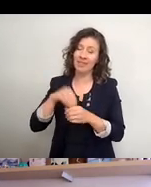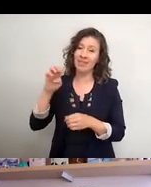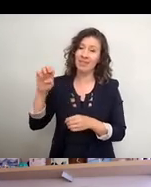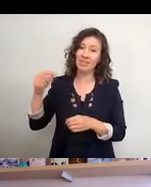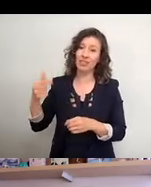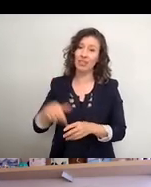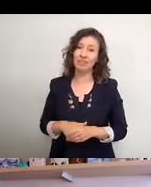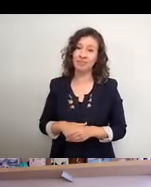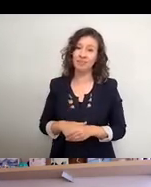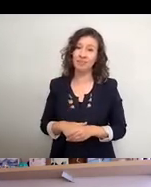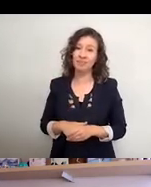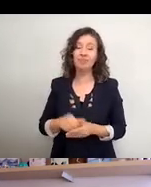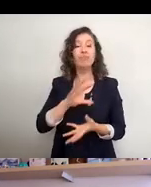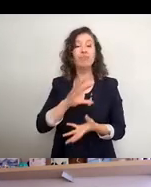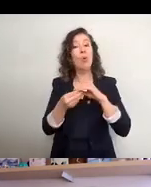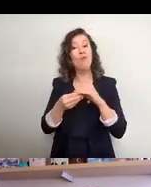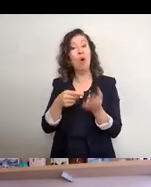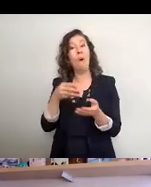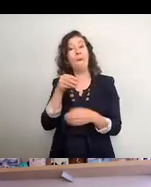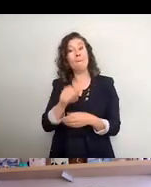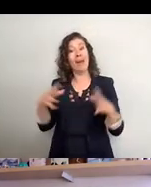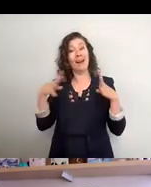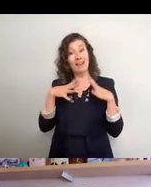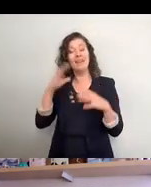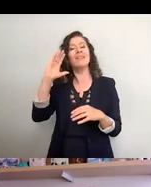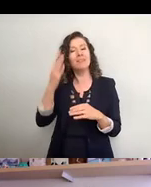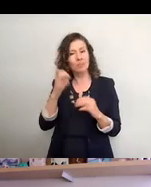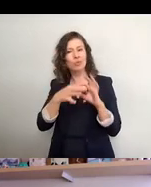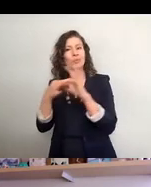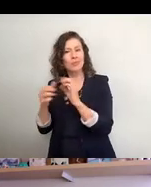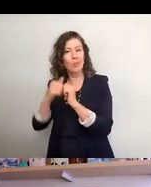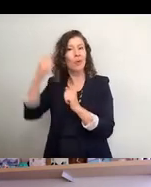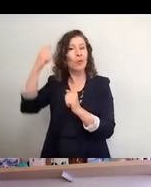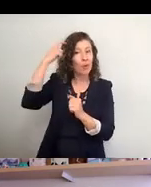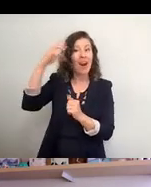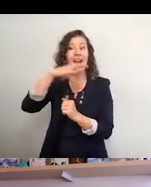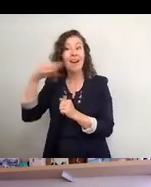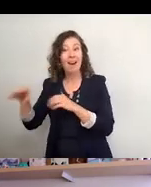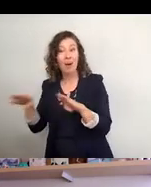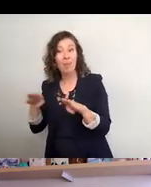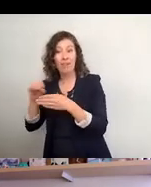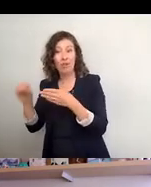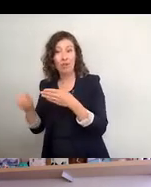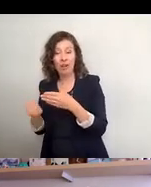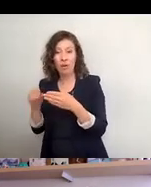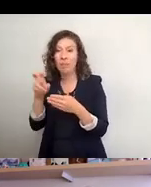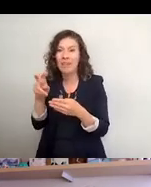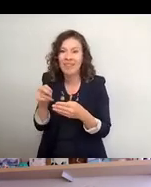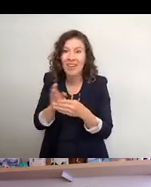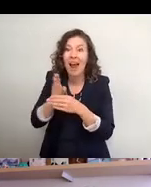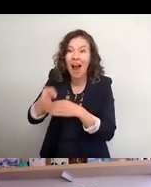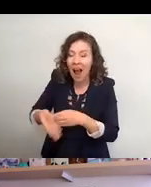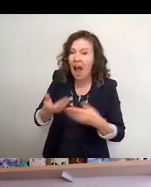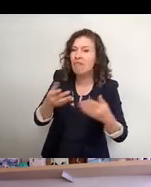So overall, paid leave seems to be correlated with both brain and behavioral outcomes, even after